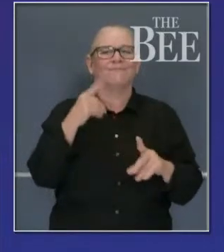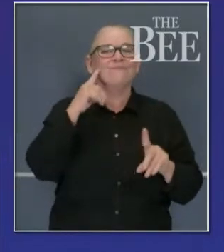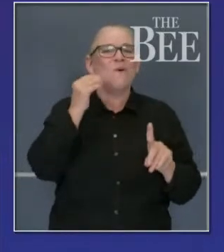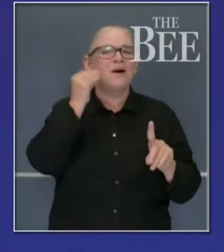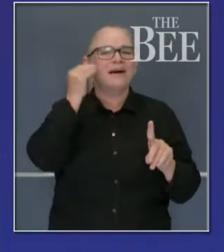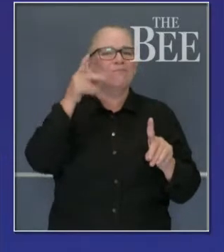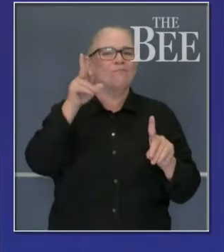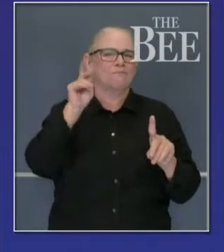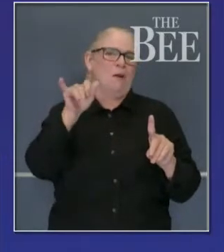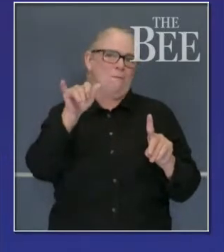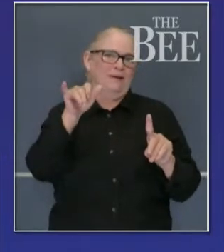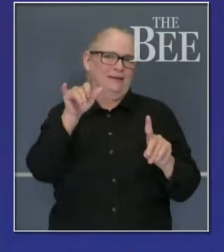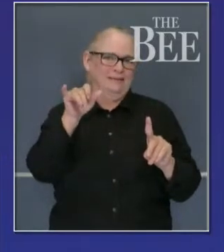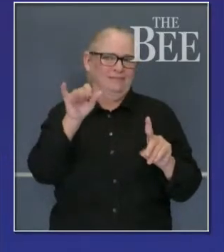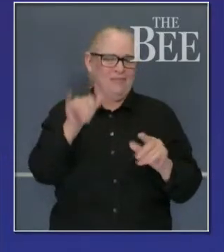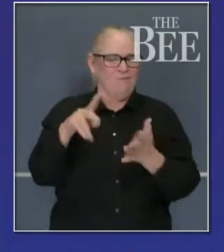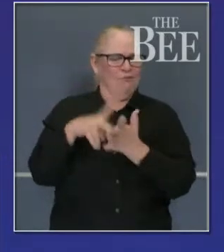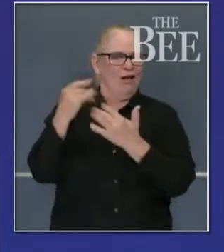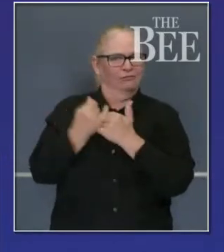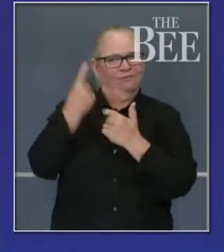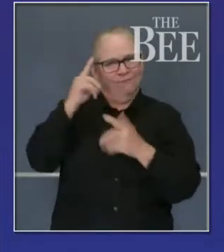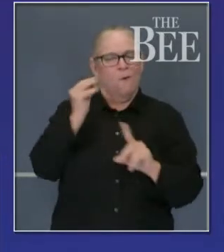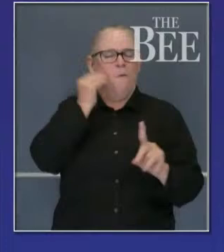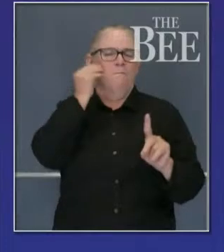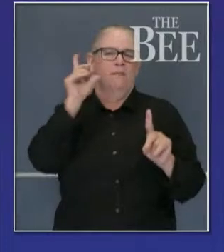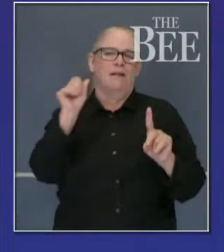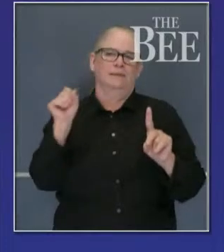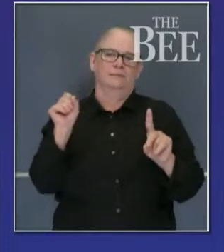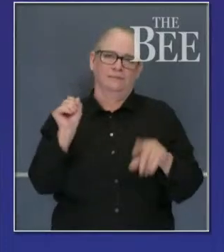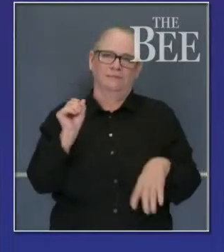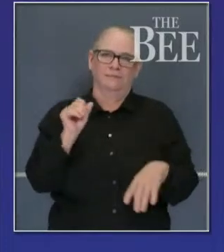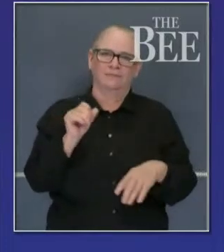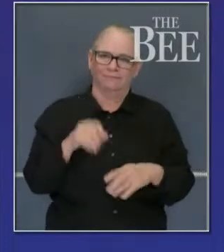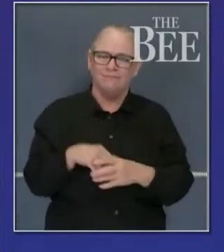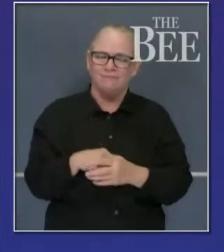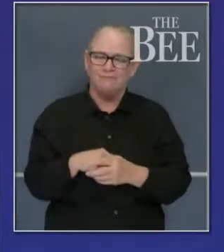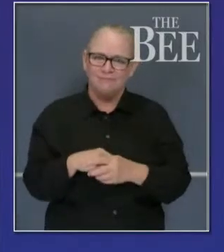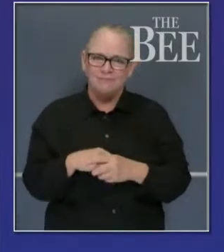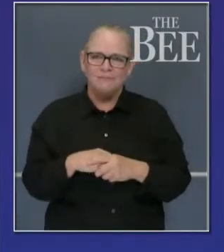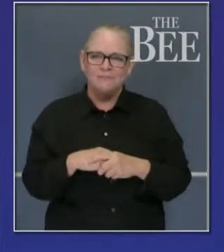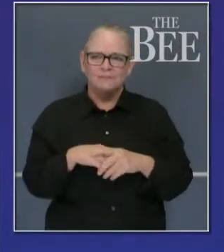think, is one of the more meaningful efforts in advancing that cause. And again, I want to